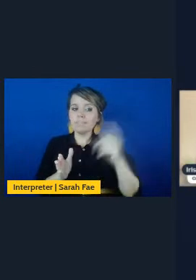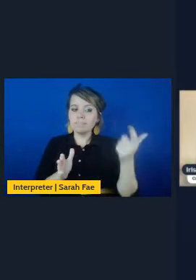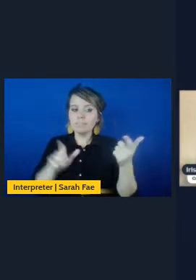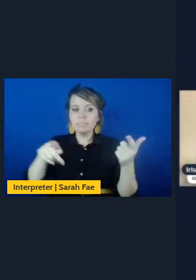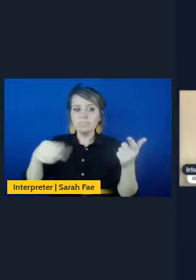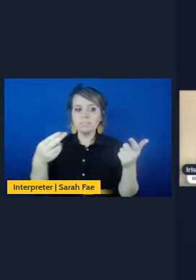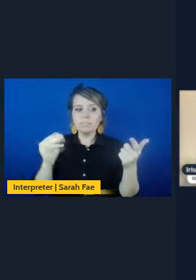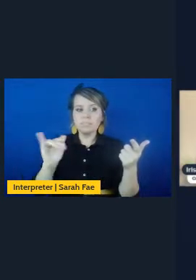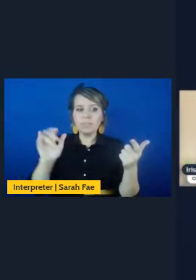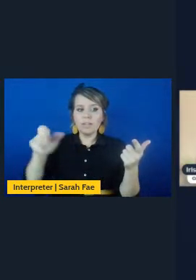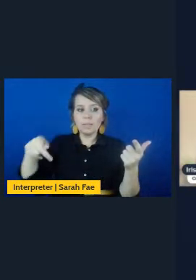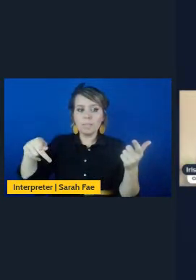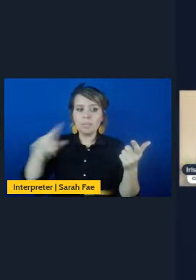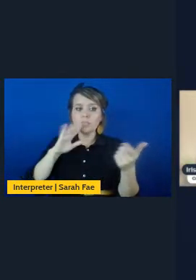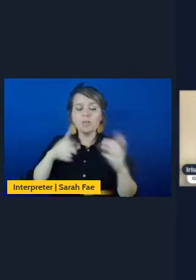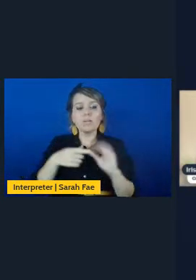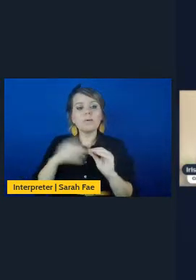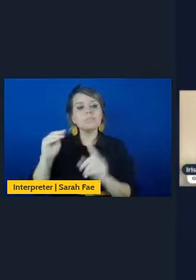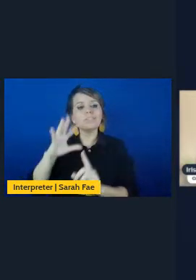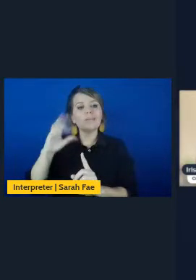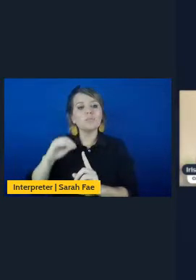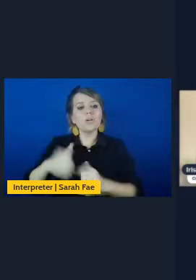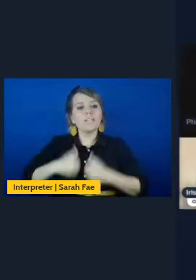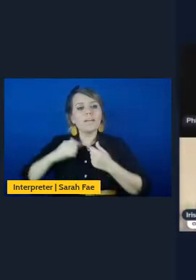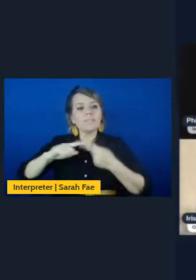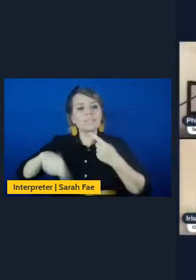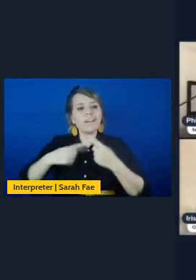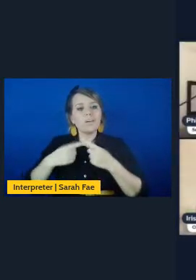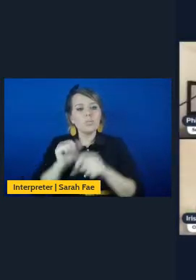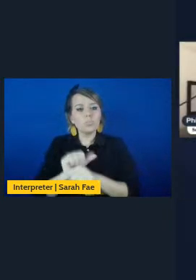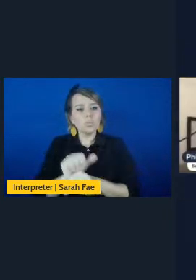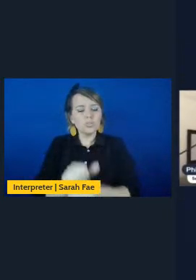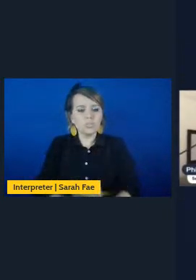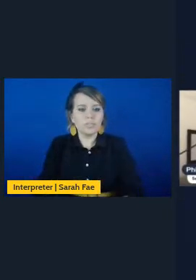about how the snapshot lifecycle works.